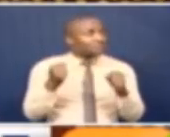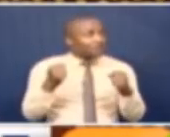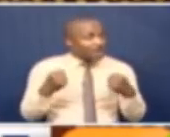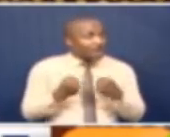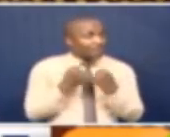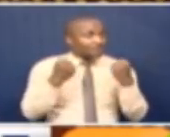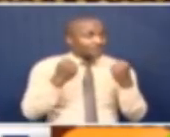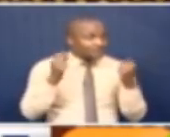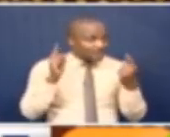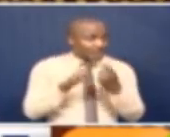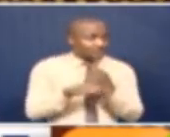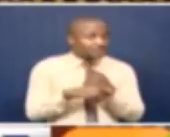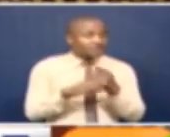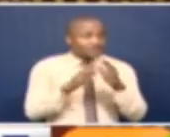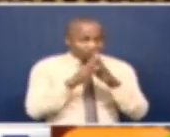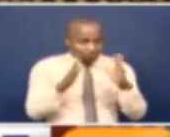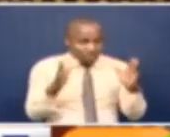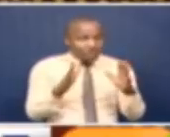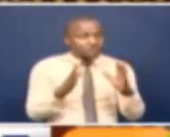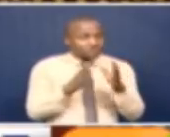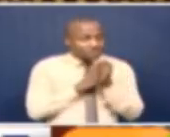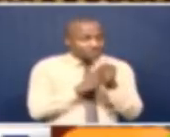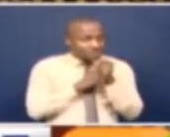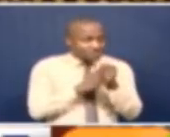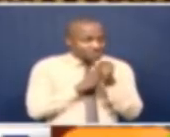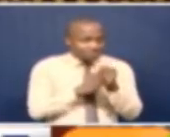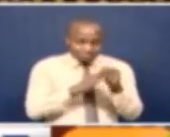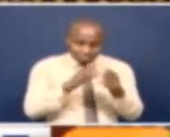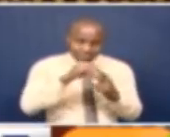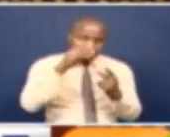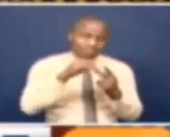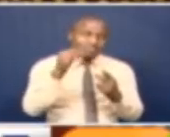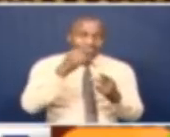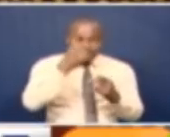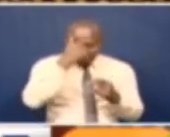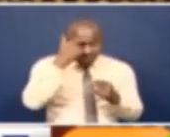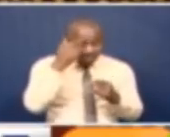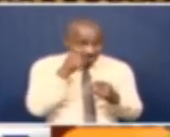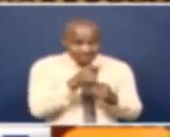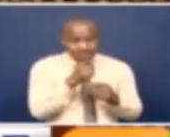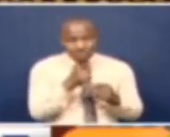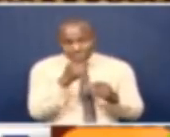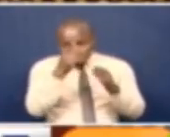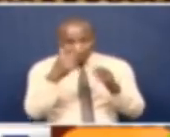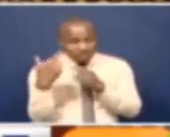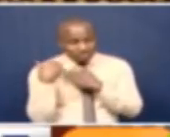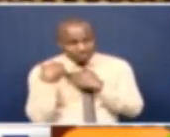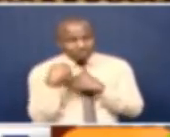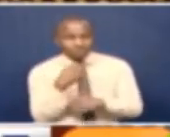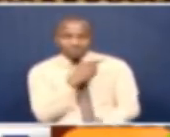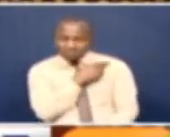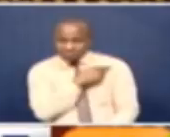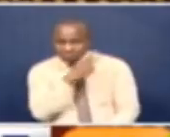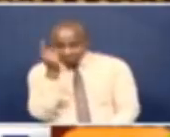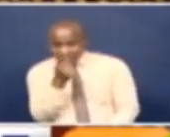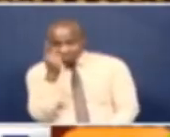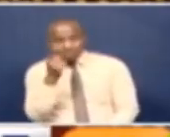until the House leadership is appointed, because it is the whip who eventually, because the party